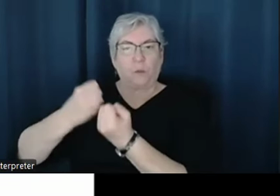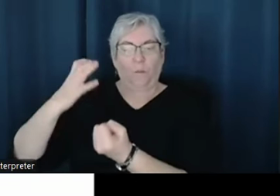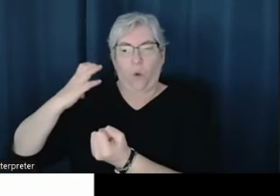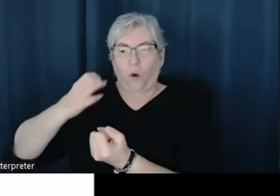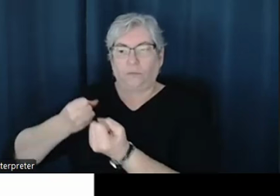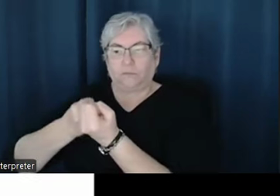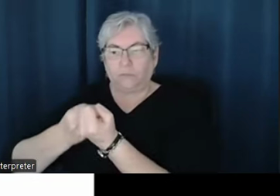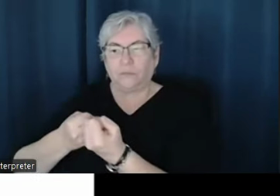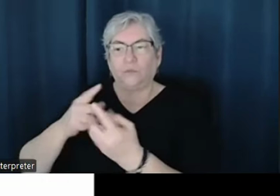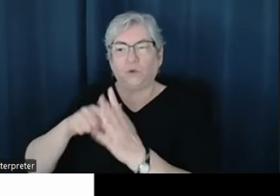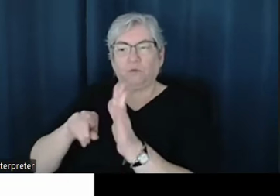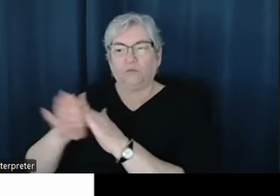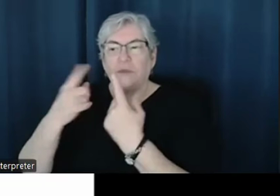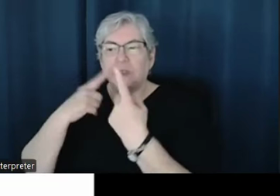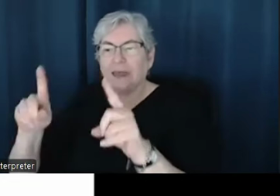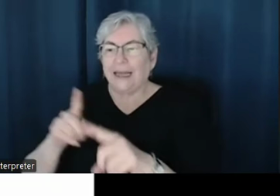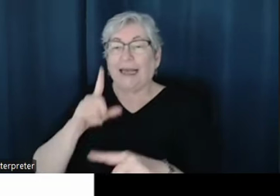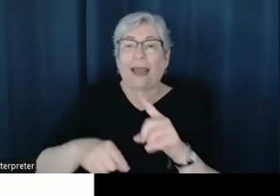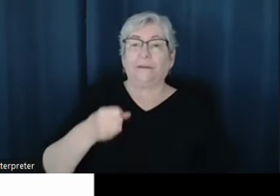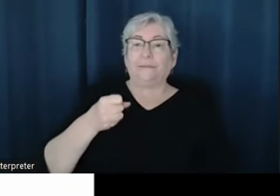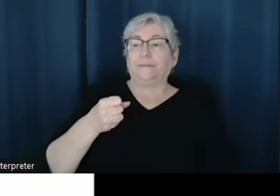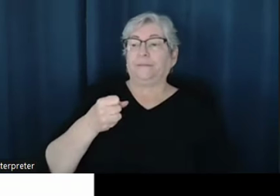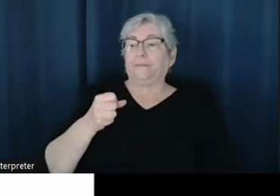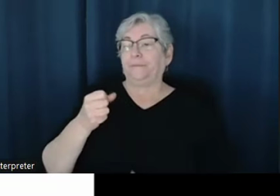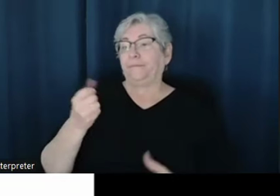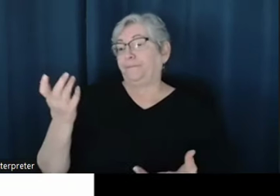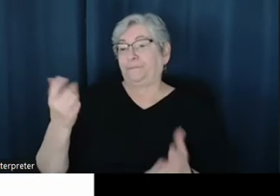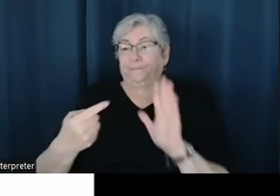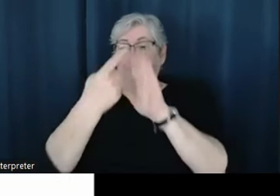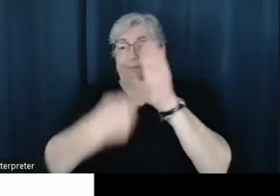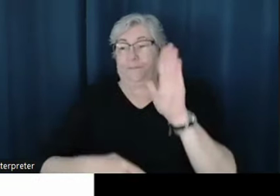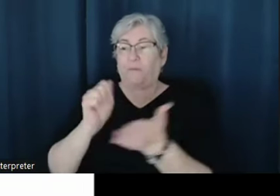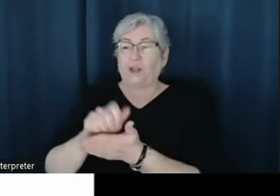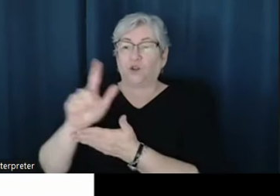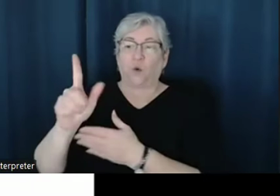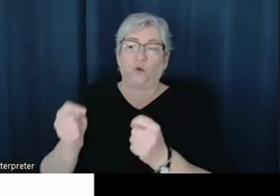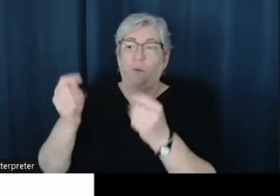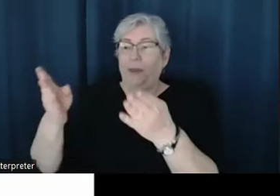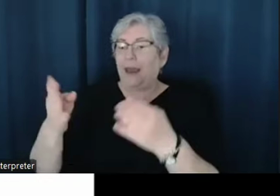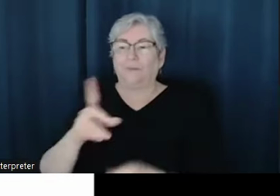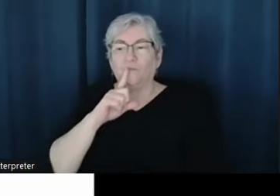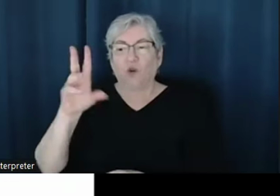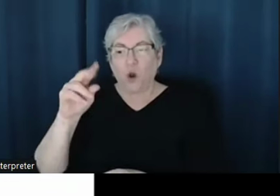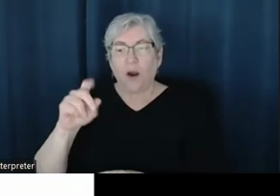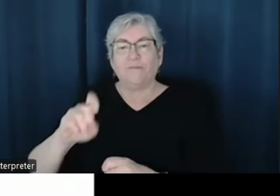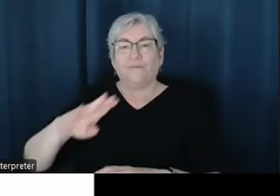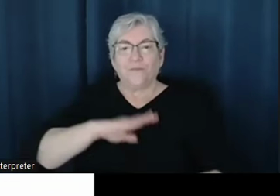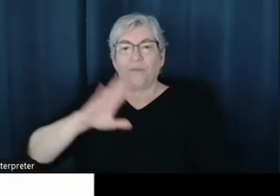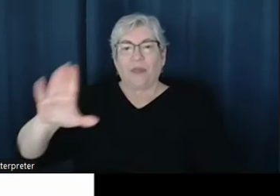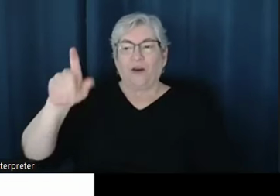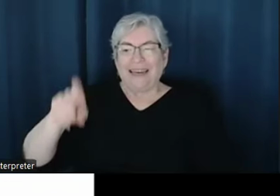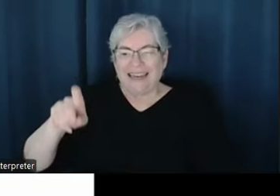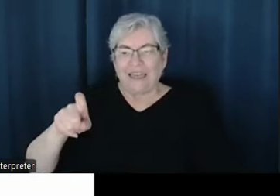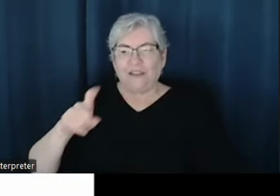And it can't just be, this is what we have. If you don't like it, lump it. It's got to be based on individual needs of students, so there needs to be a variety